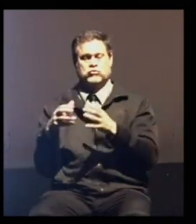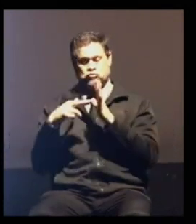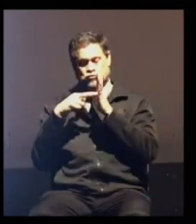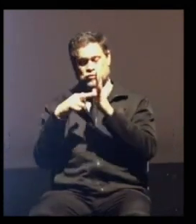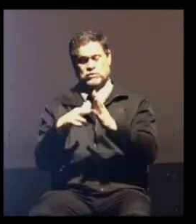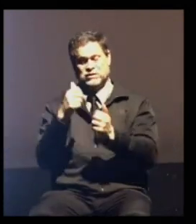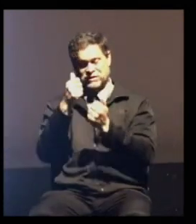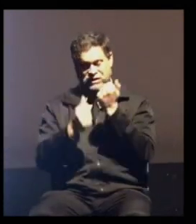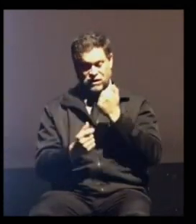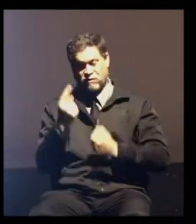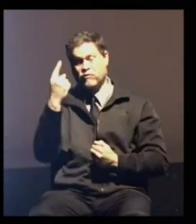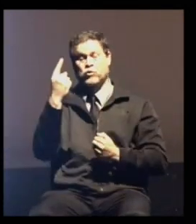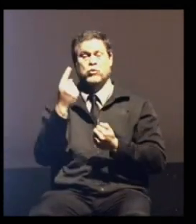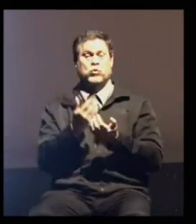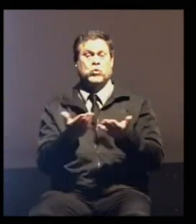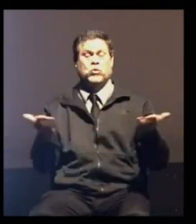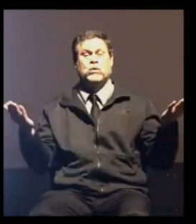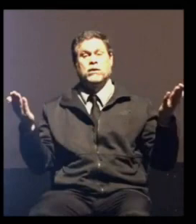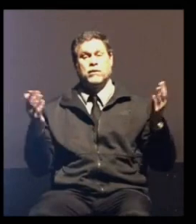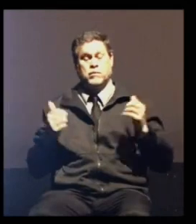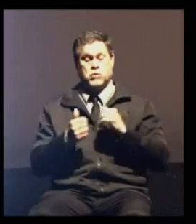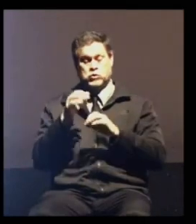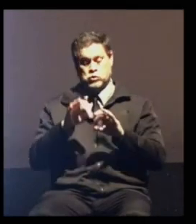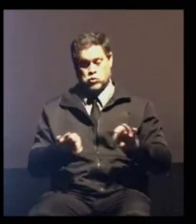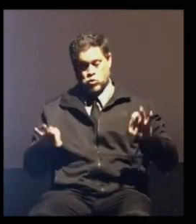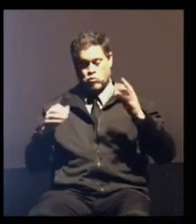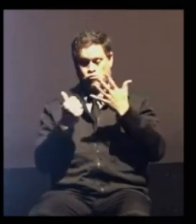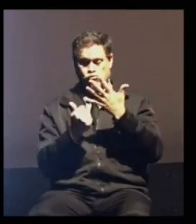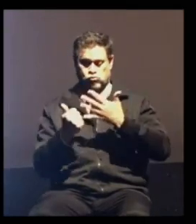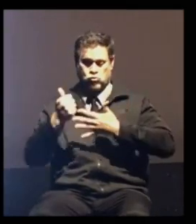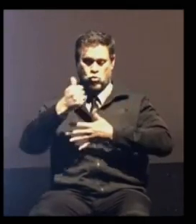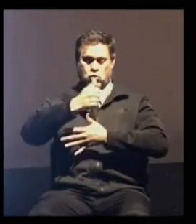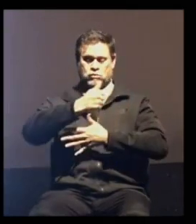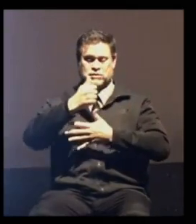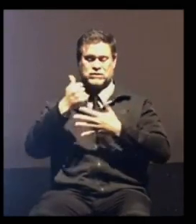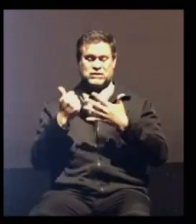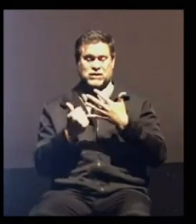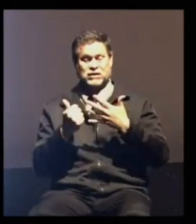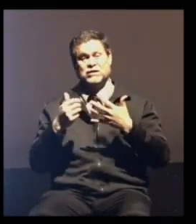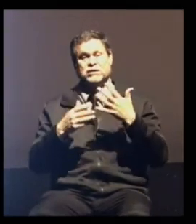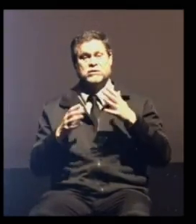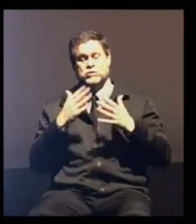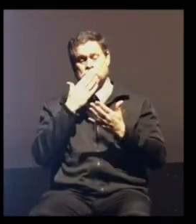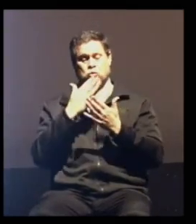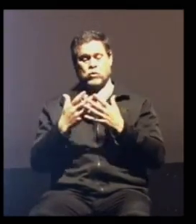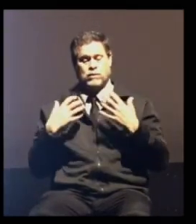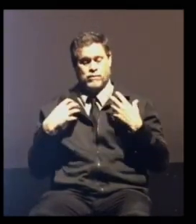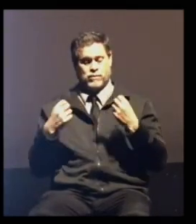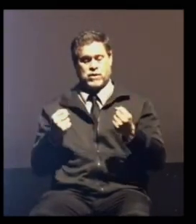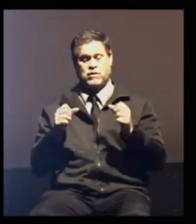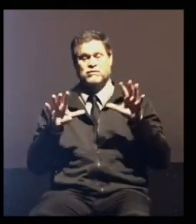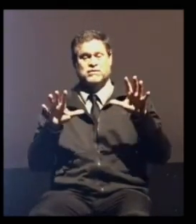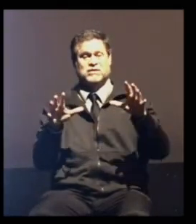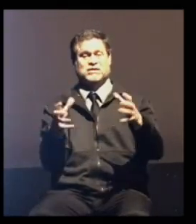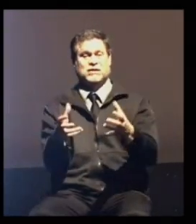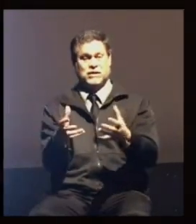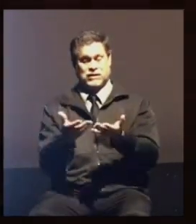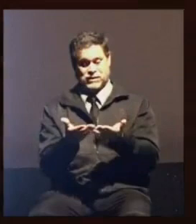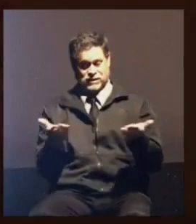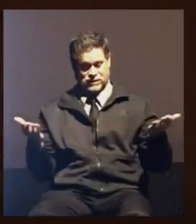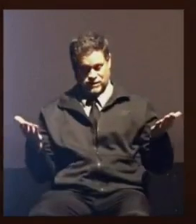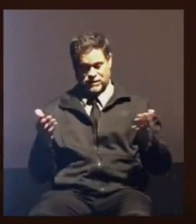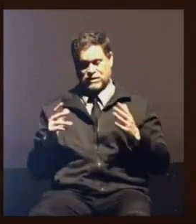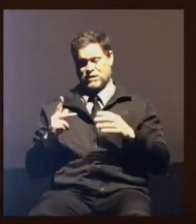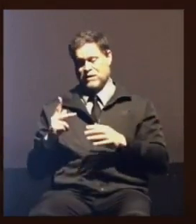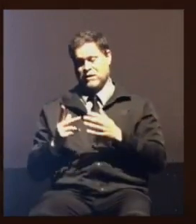represents everyone, and most importantly, prioritizes the well-being of society. Doing this work with